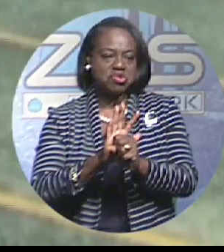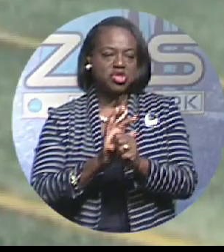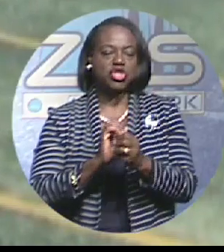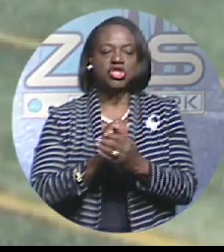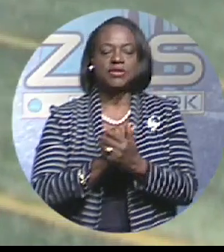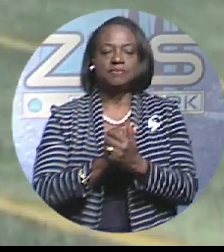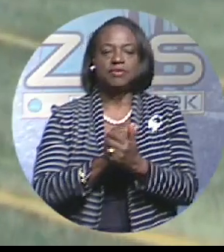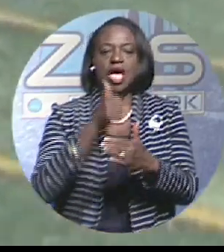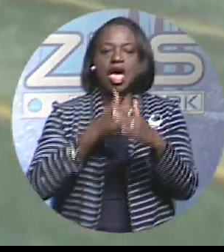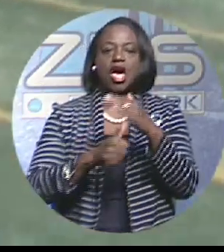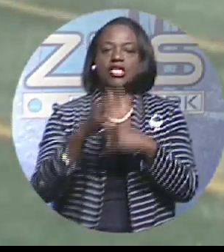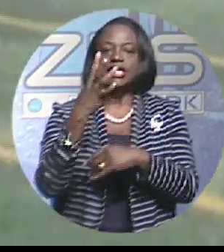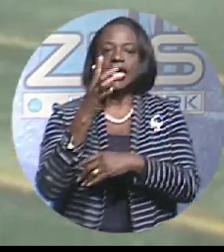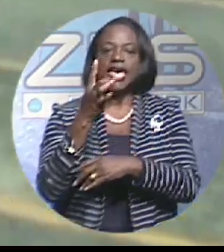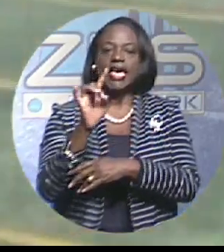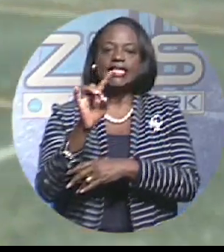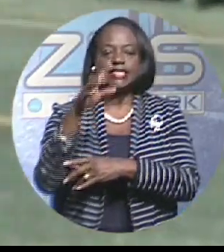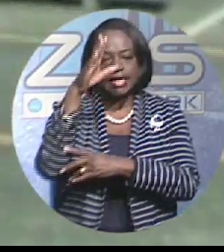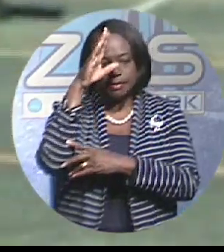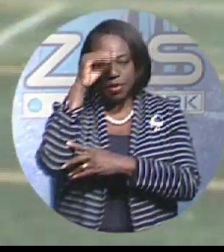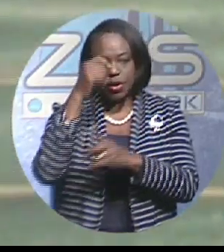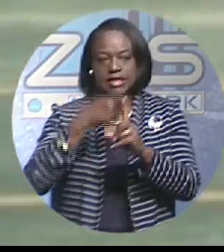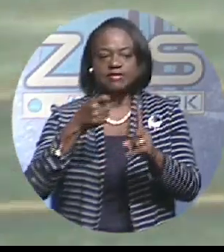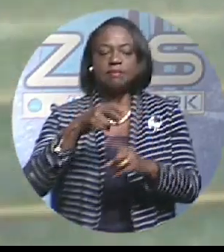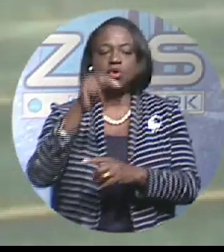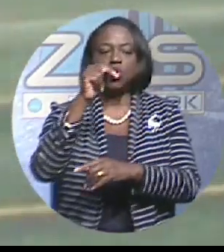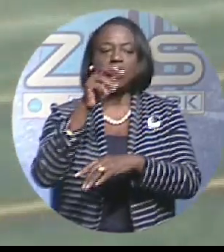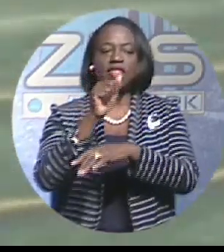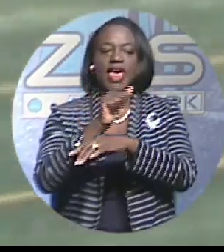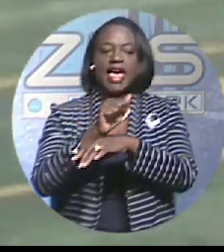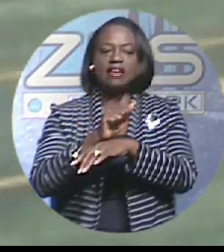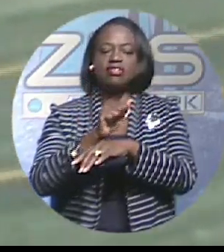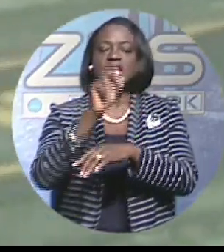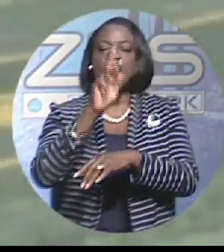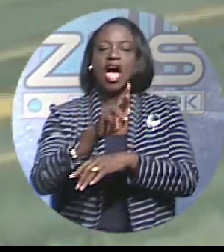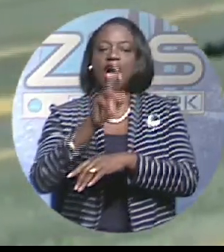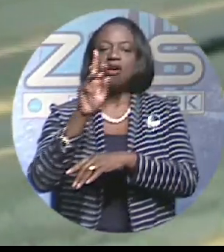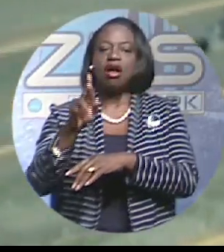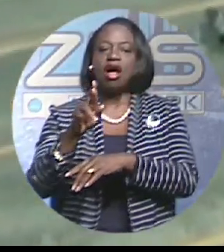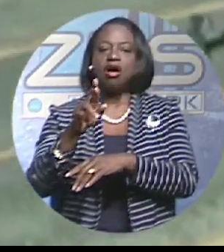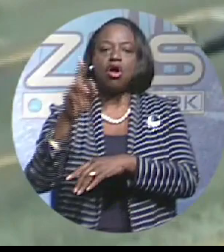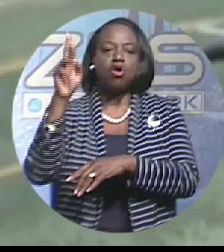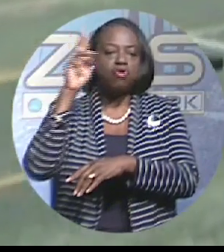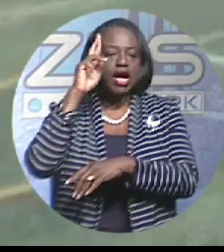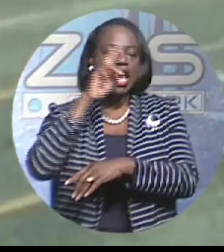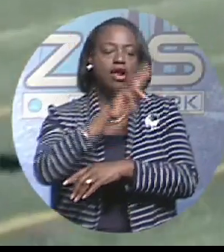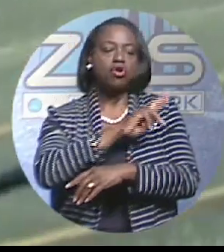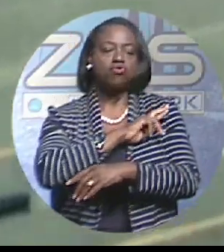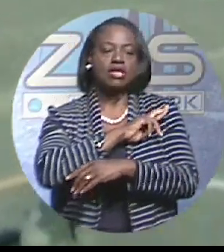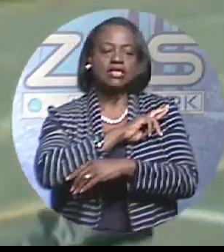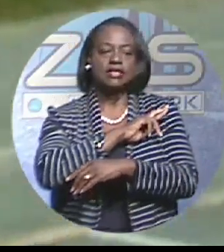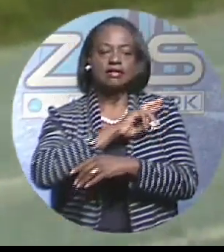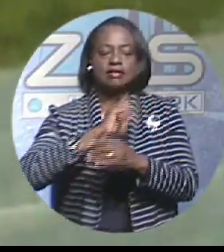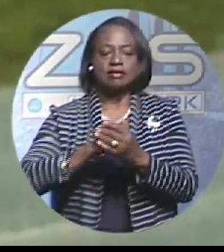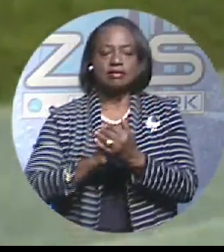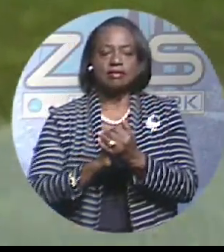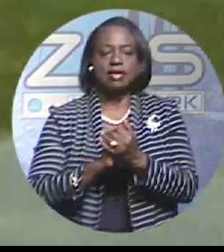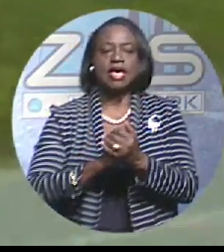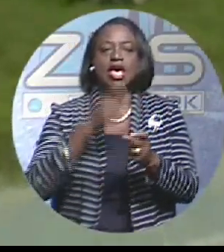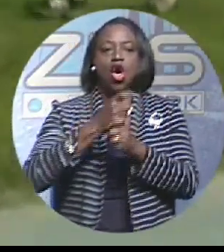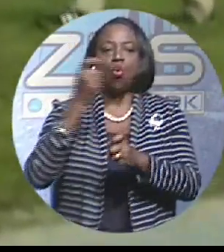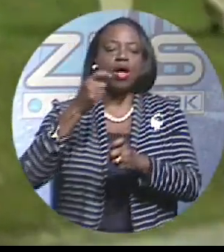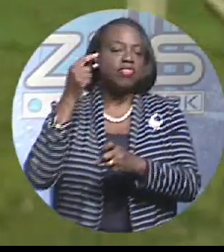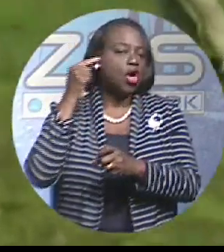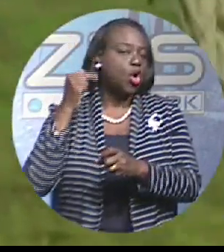Under 18 boys from North Andrews, Ricardo Russell. Boy, he can run. He won the gold